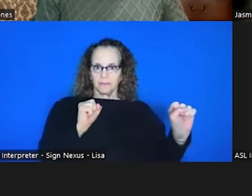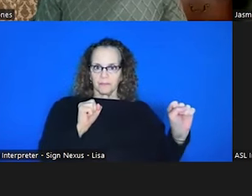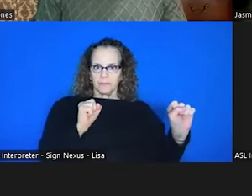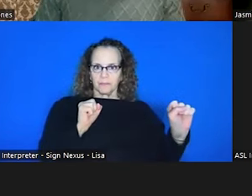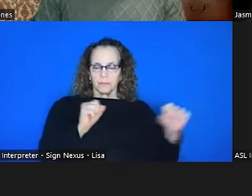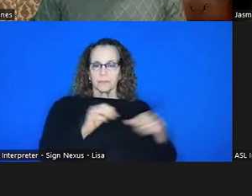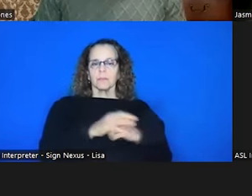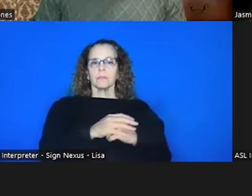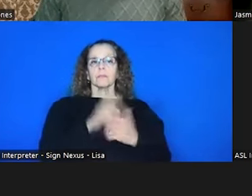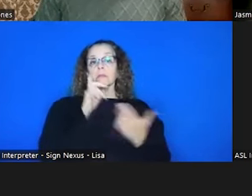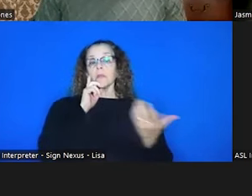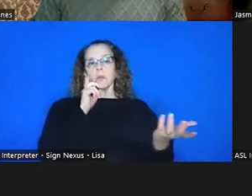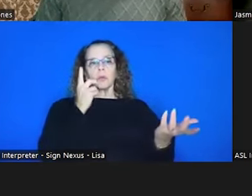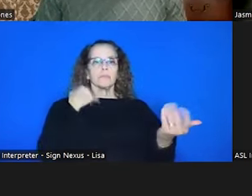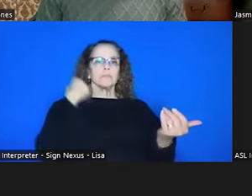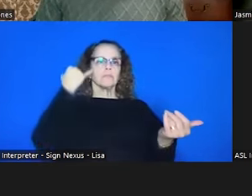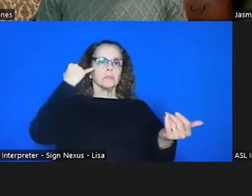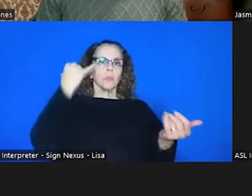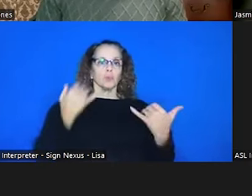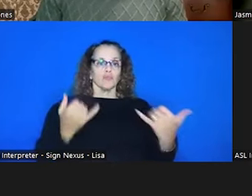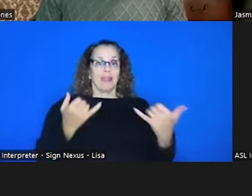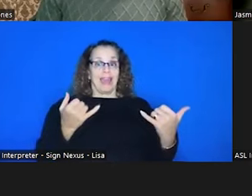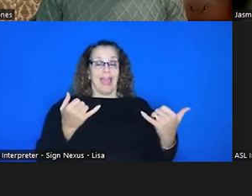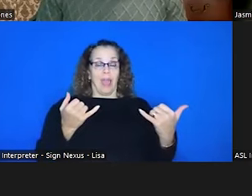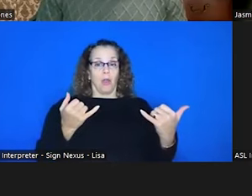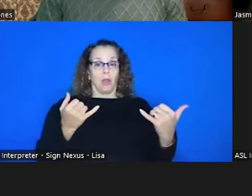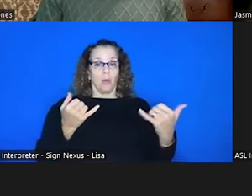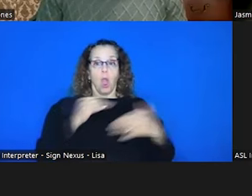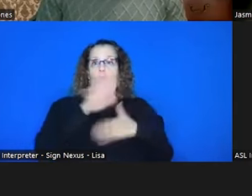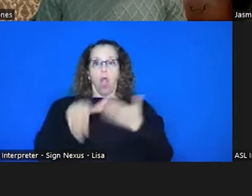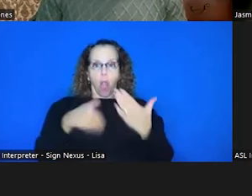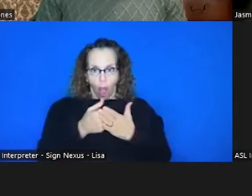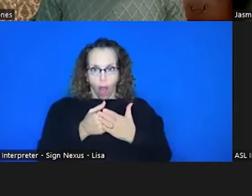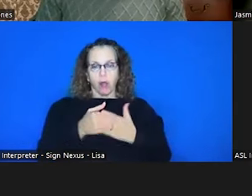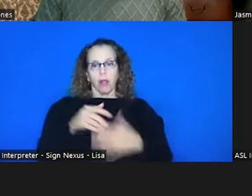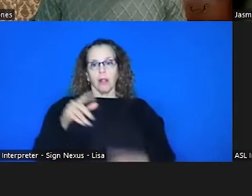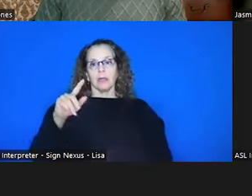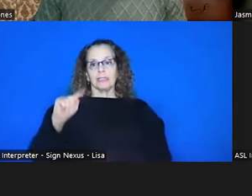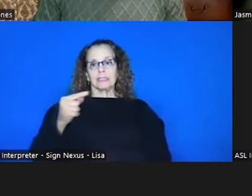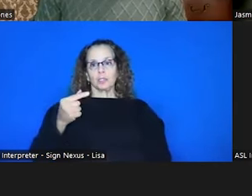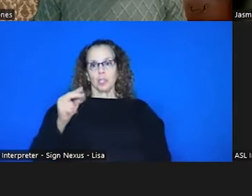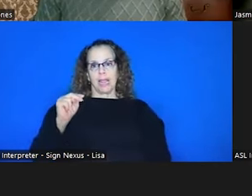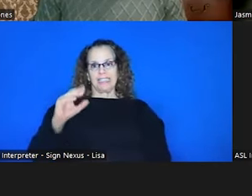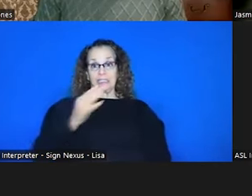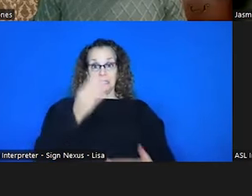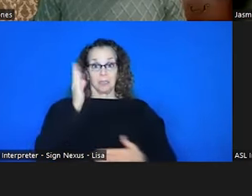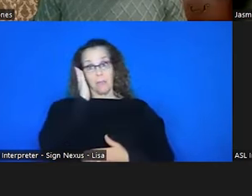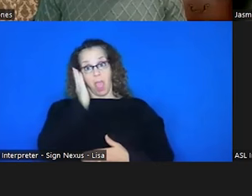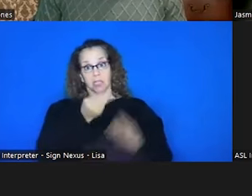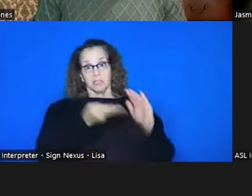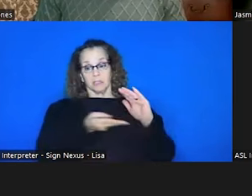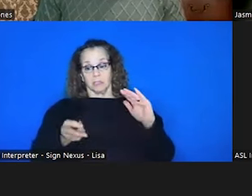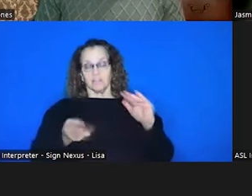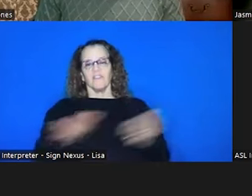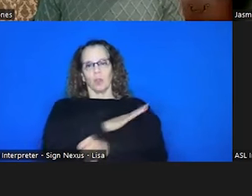say right now, due to capacity, all of our TGNC beds are filled. So we have low, we individuals come